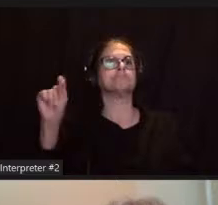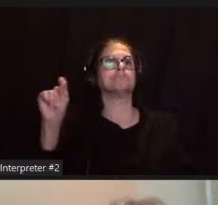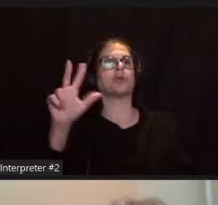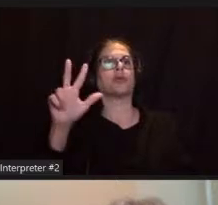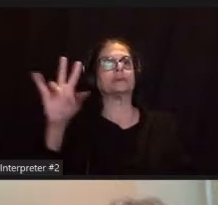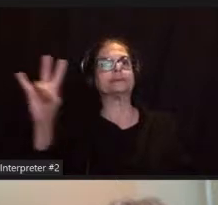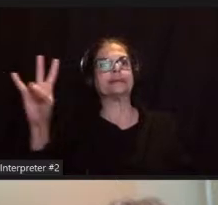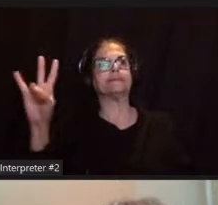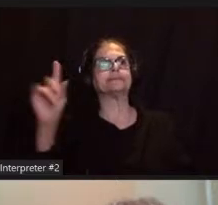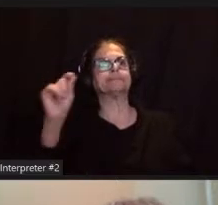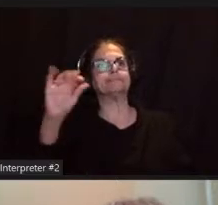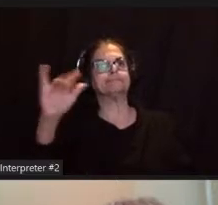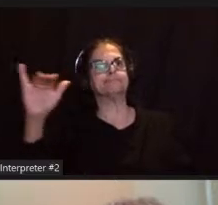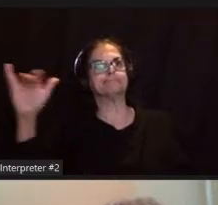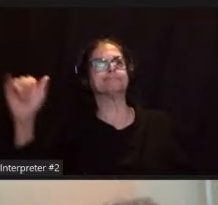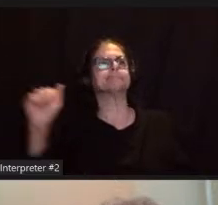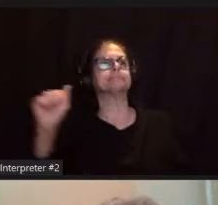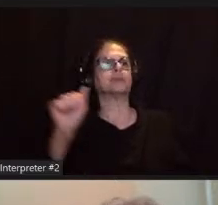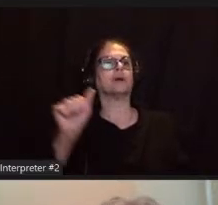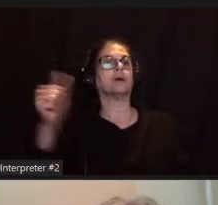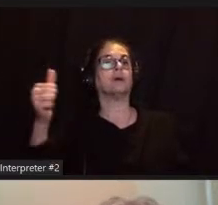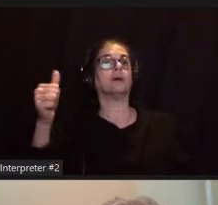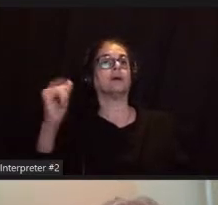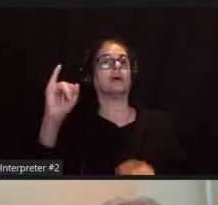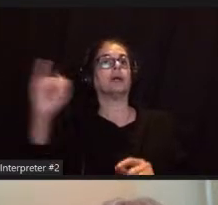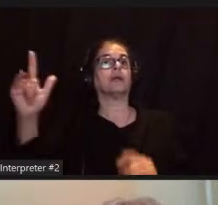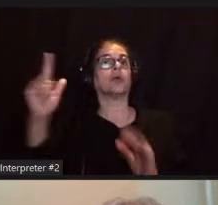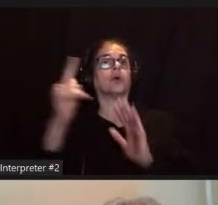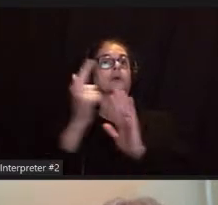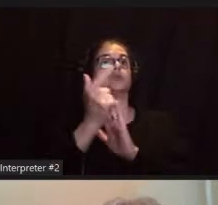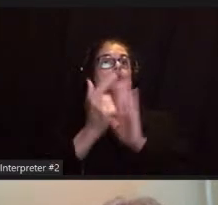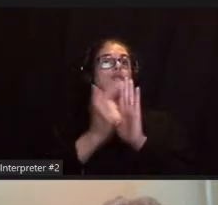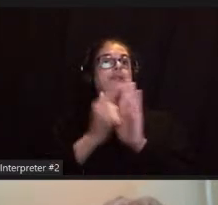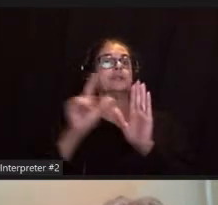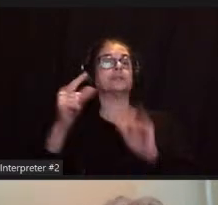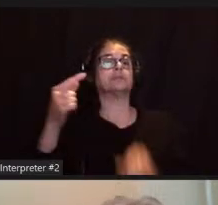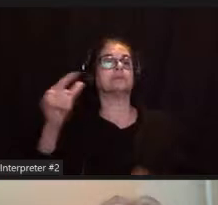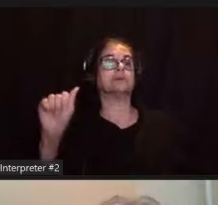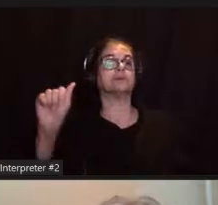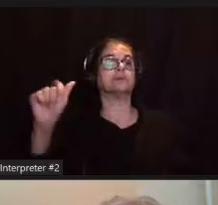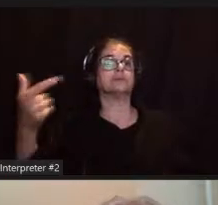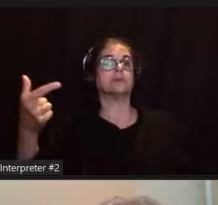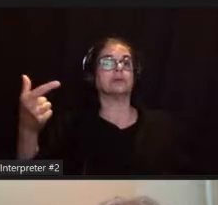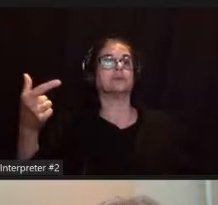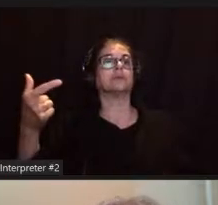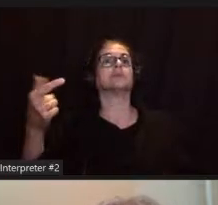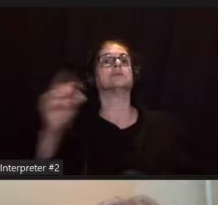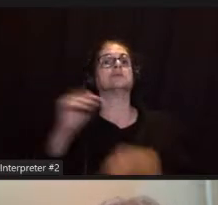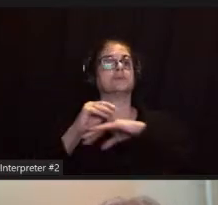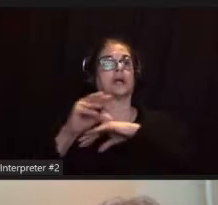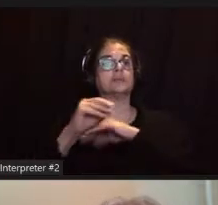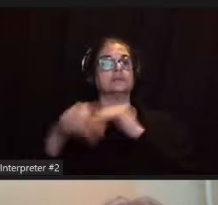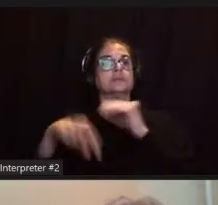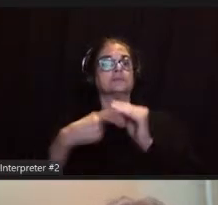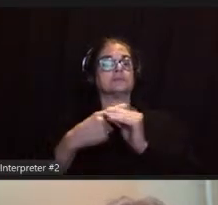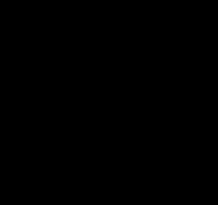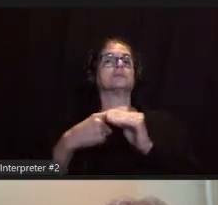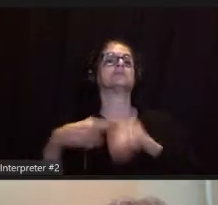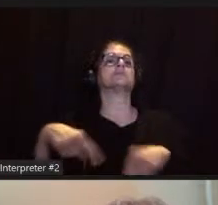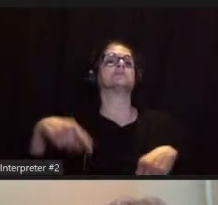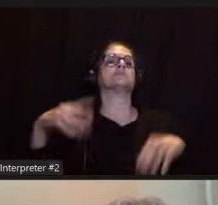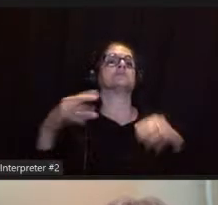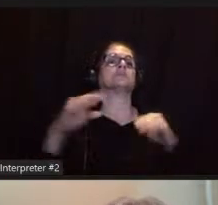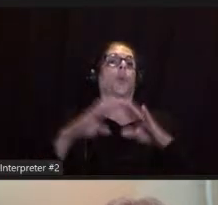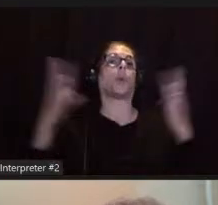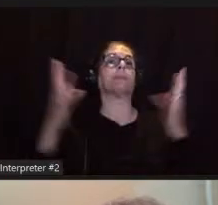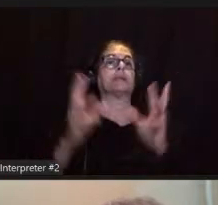Board Secretary for Chicago Transit, as well as Illinois Attorney General guidance to public bodies on the Open Meetings Act and the Freedom of Information Act